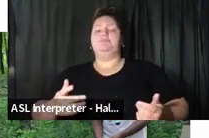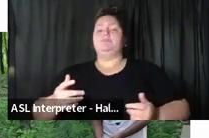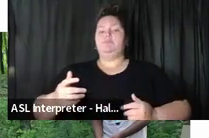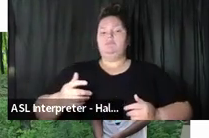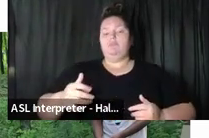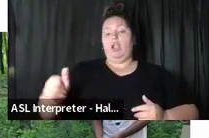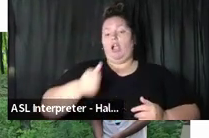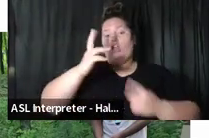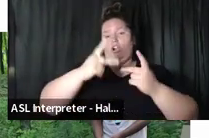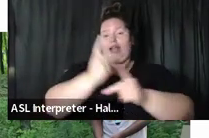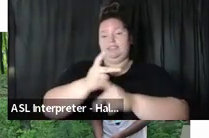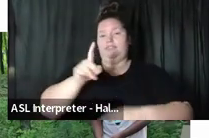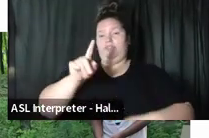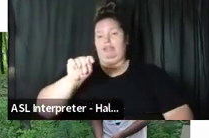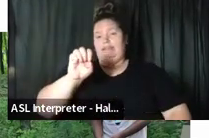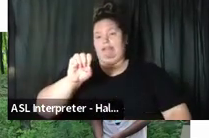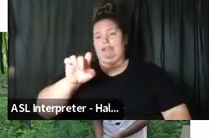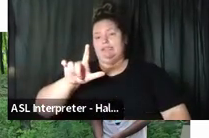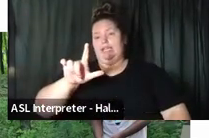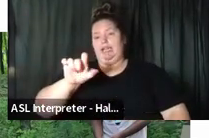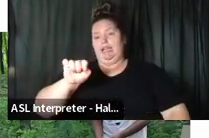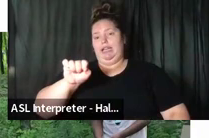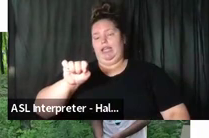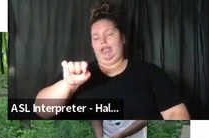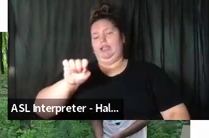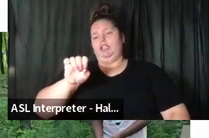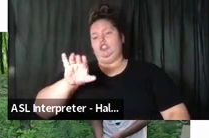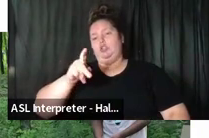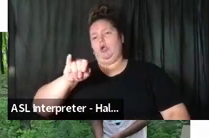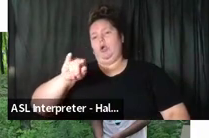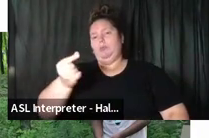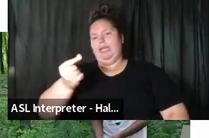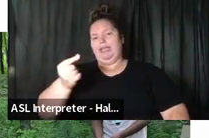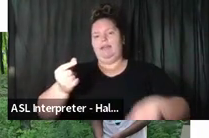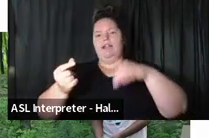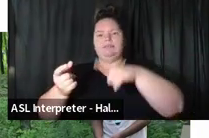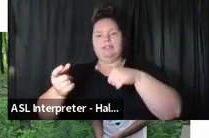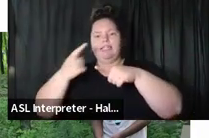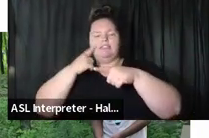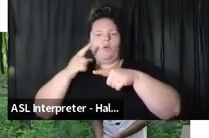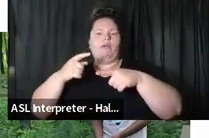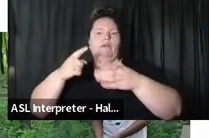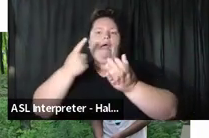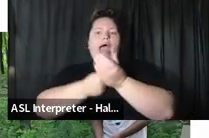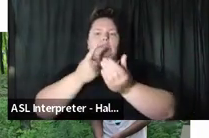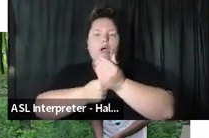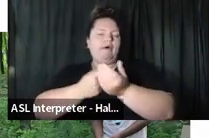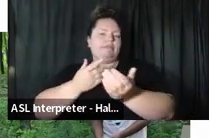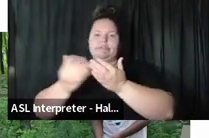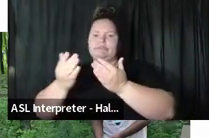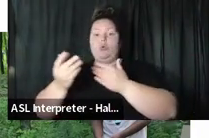telescoping roasting sticks for like hot dogs and other things like that. We have adjustable hiking